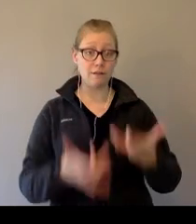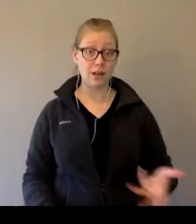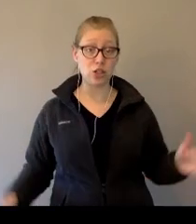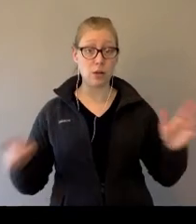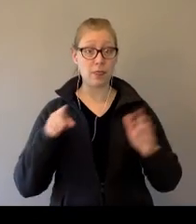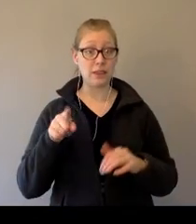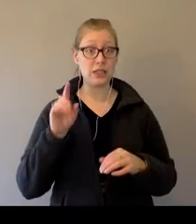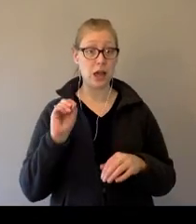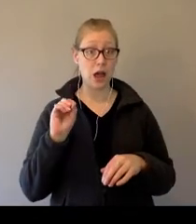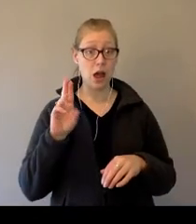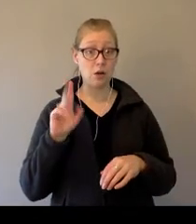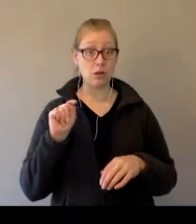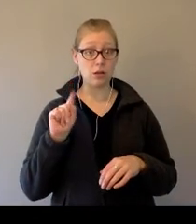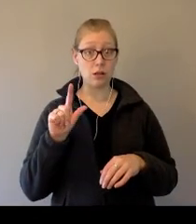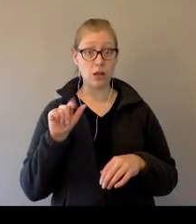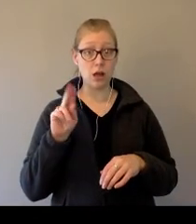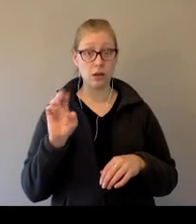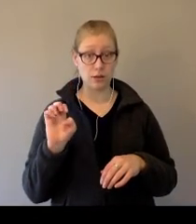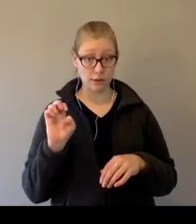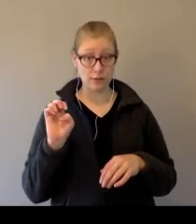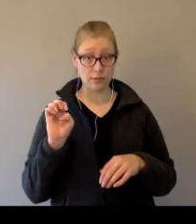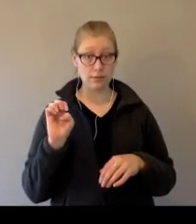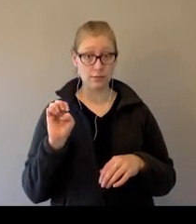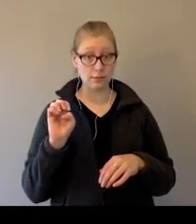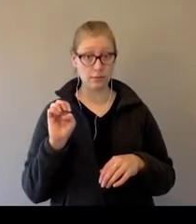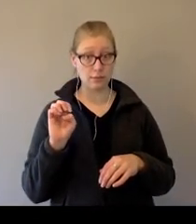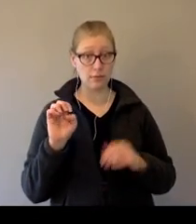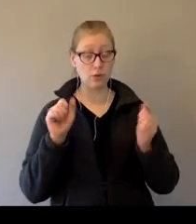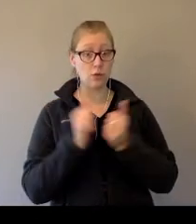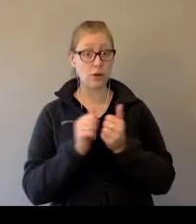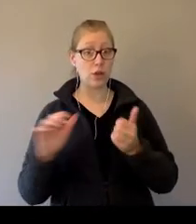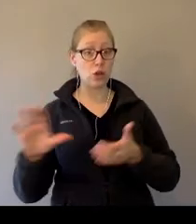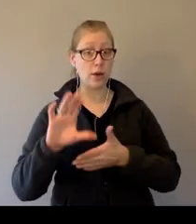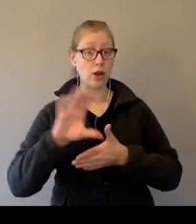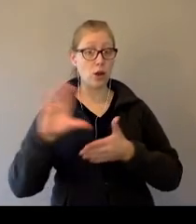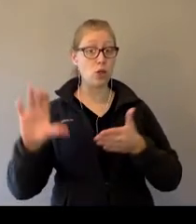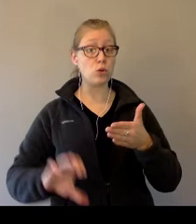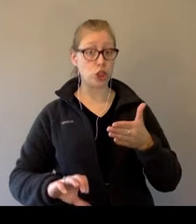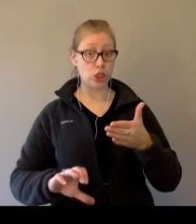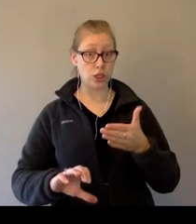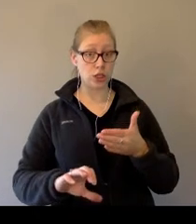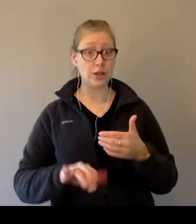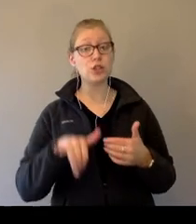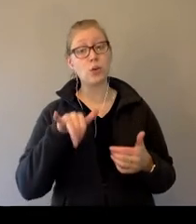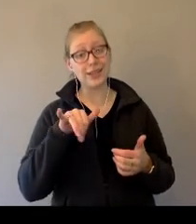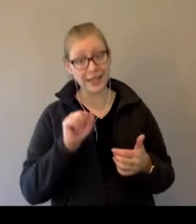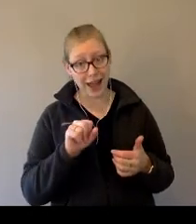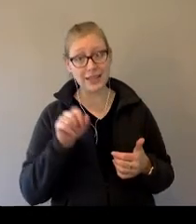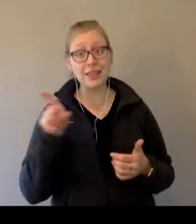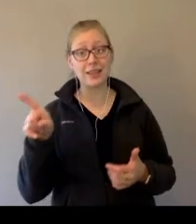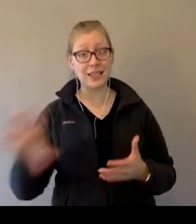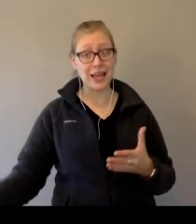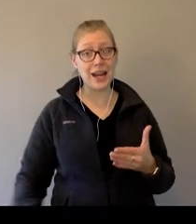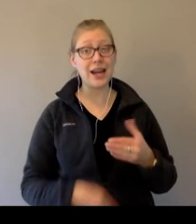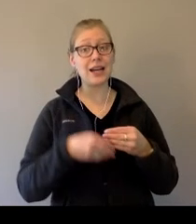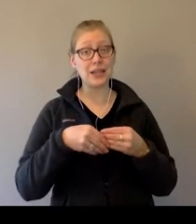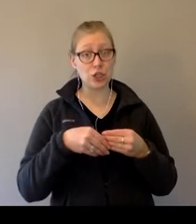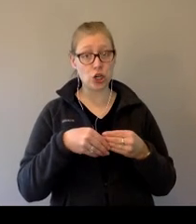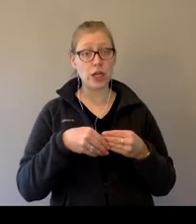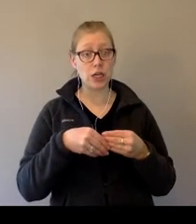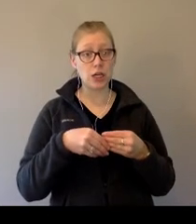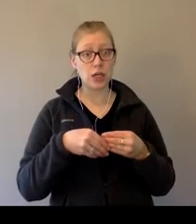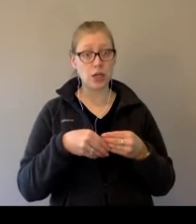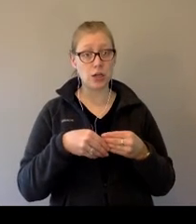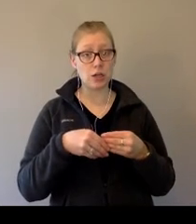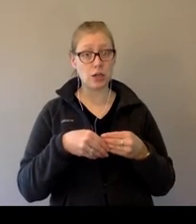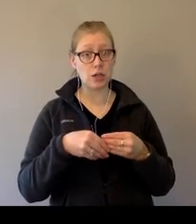this outline with your conclusion. So yes, this is in addition to this part